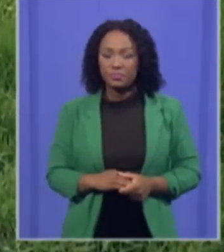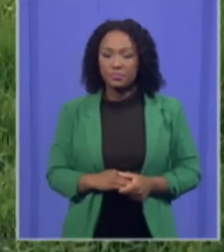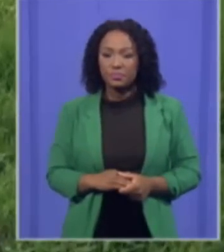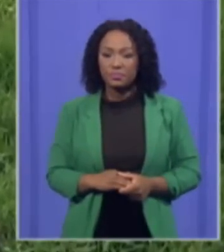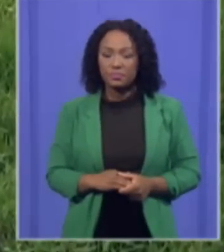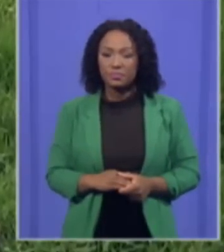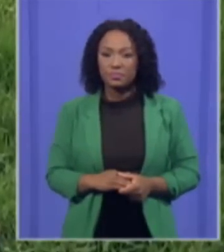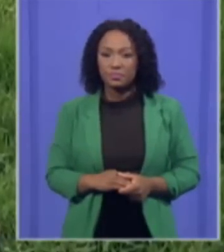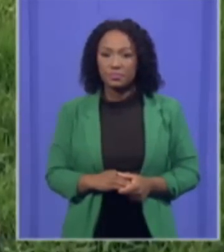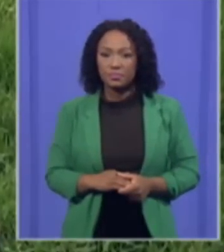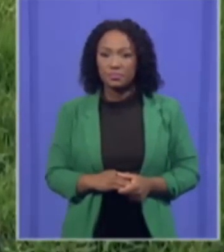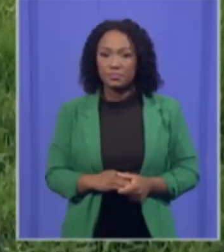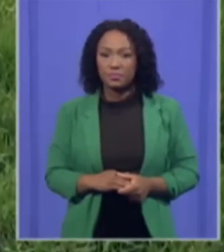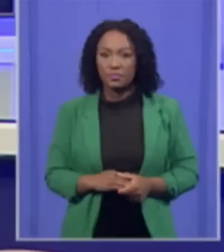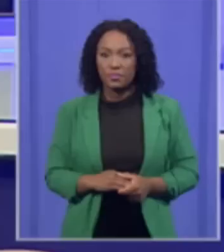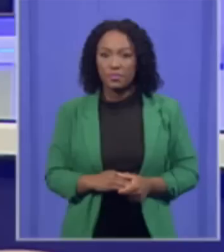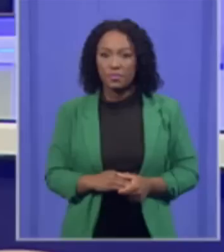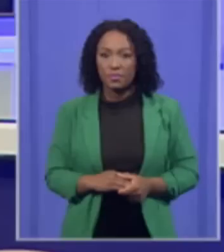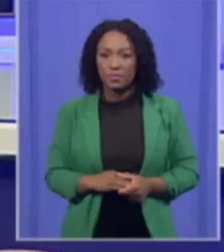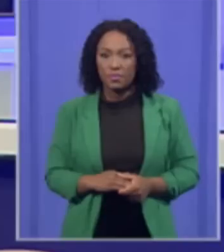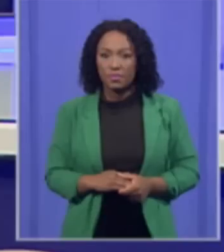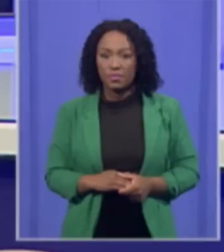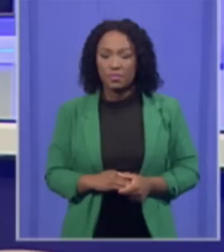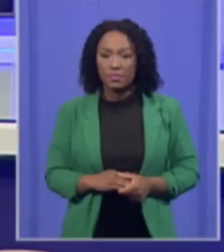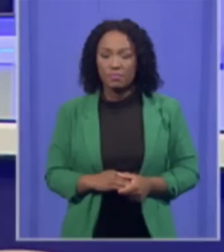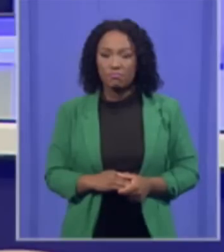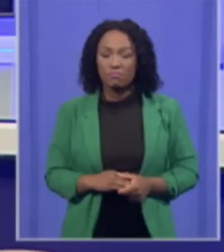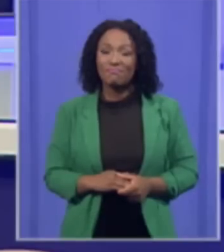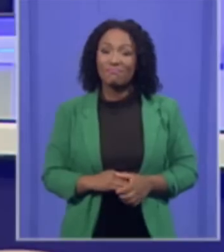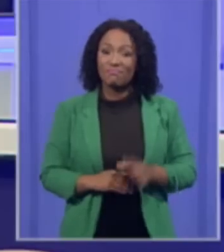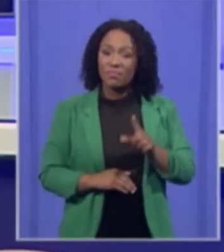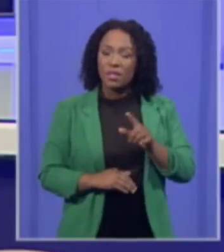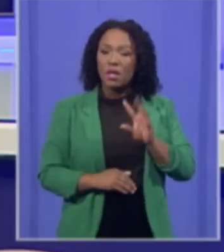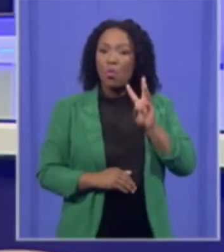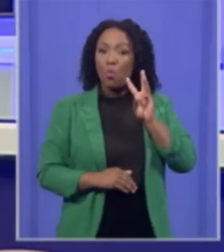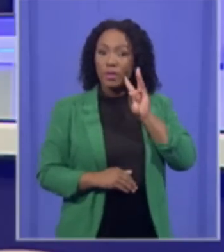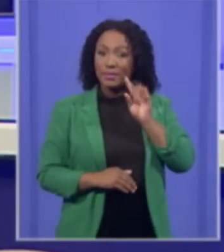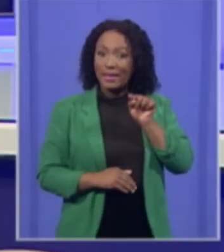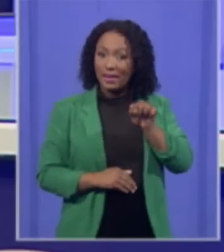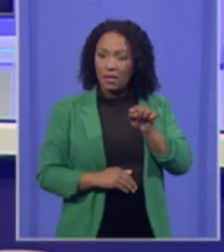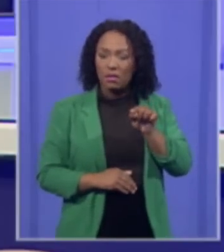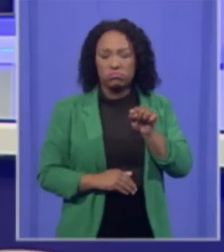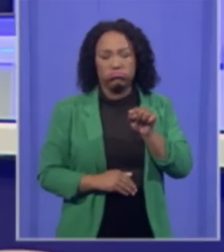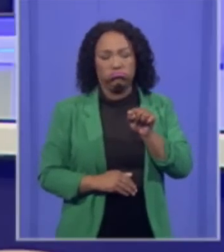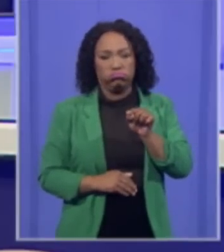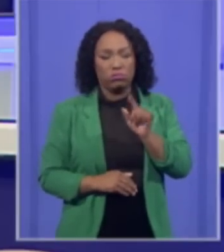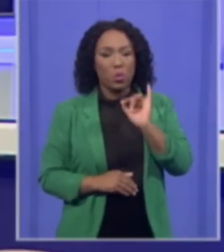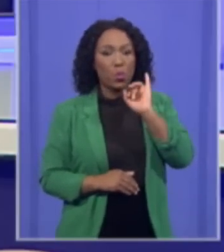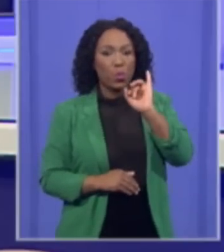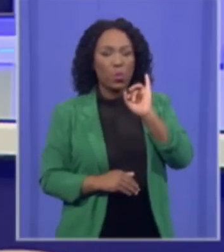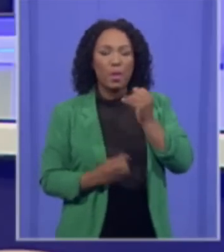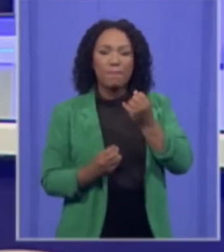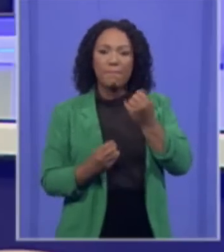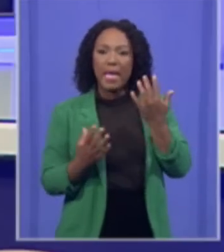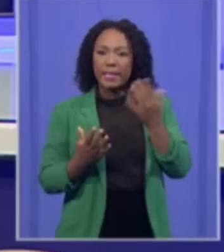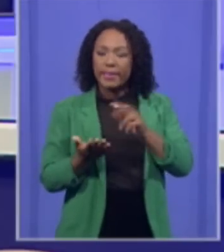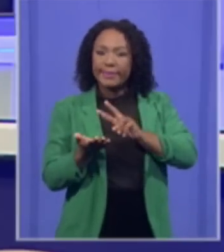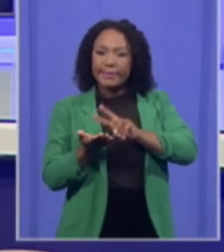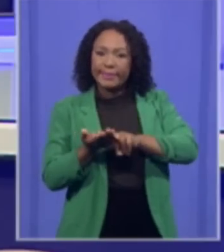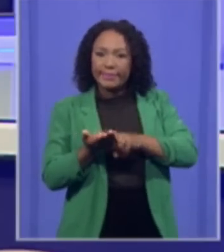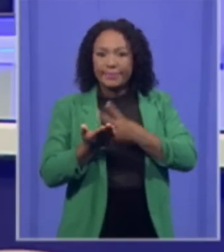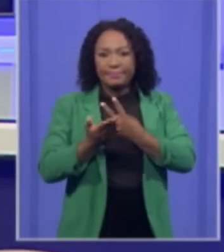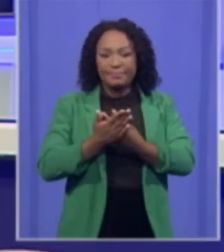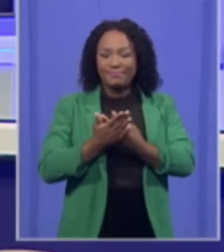SABC News, Lichtenburg. Tlhokego ya metse ke tlhobaboroko go badudi ba bantši ka metsesetoropong ya